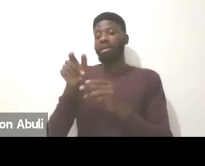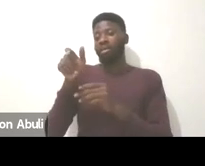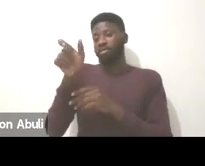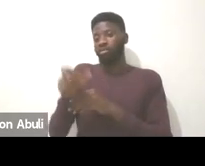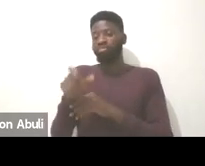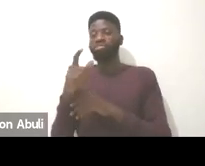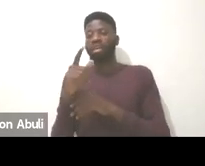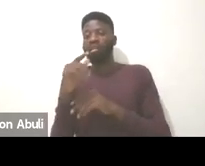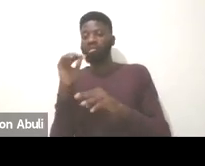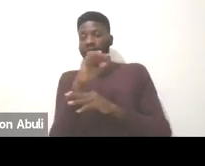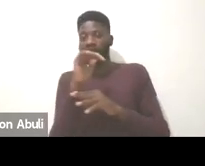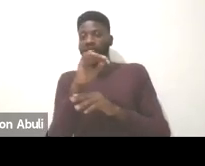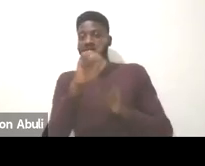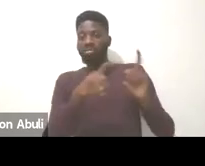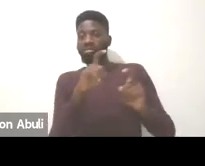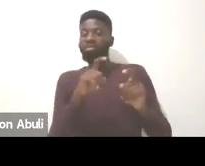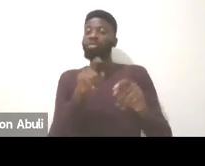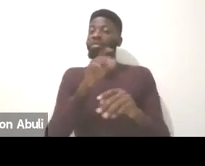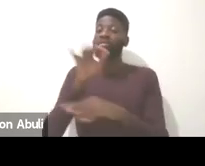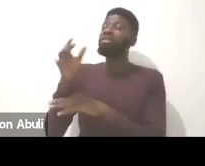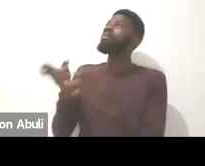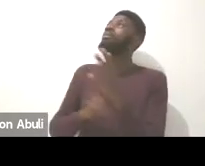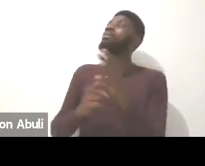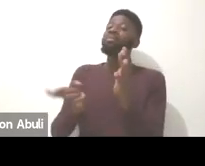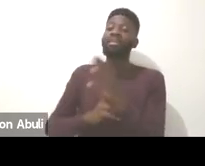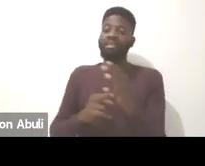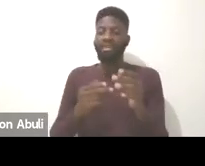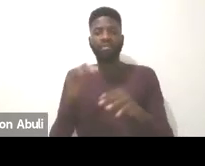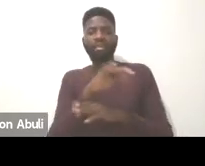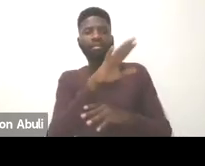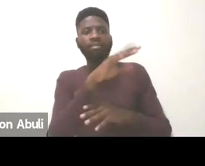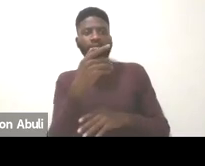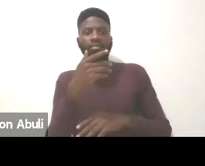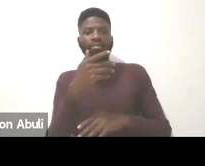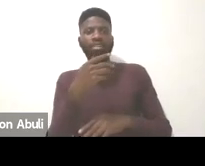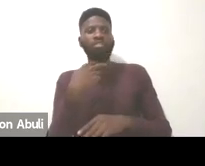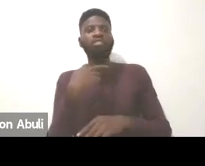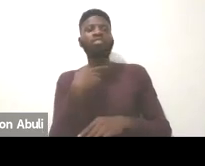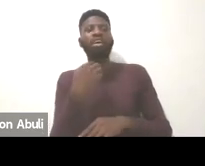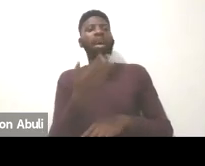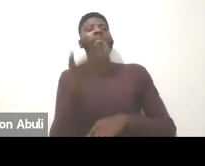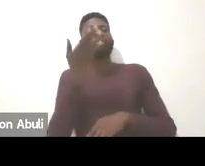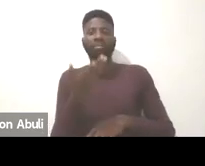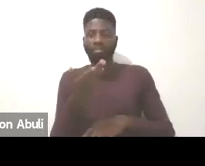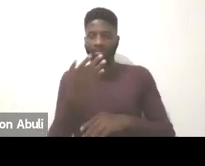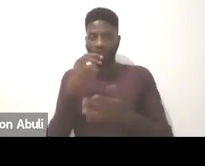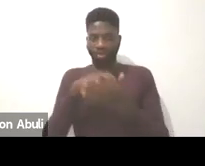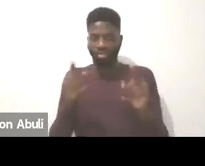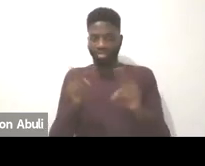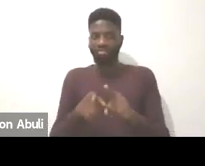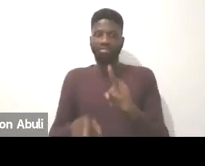asking you to maybe repeat or asking you to be louder. You know, we have such kind of